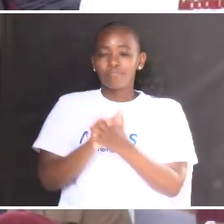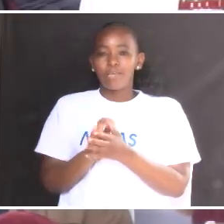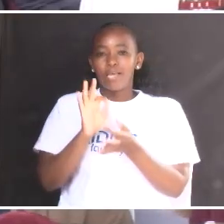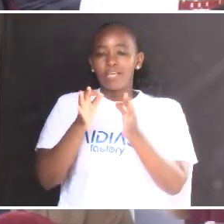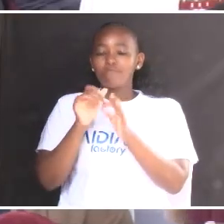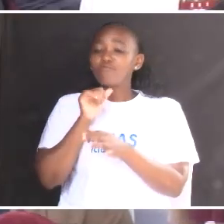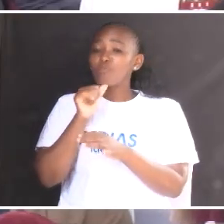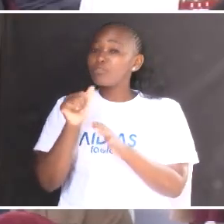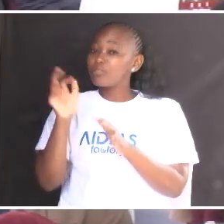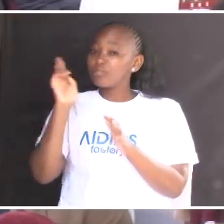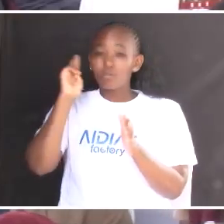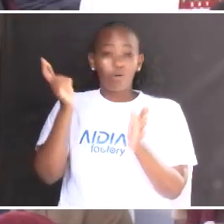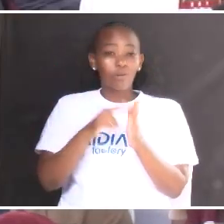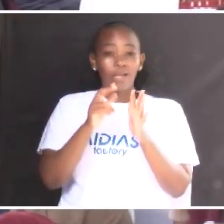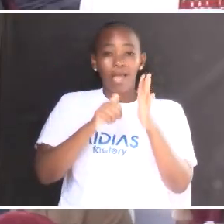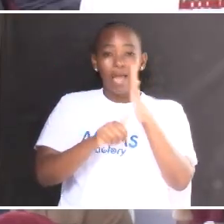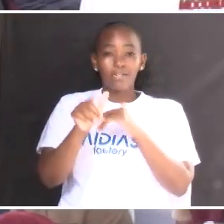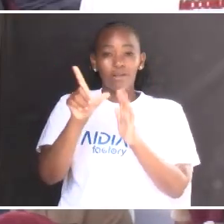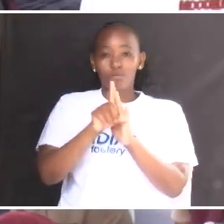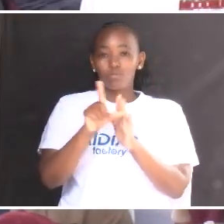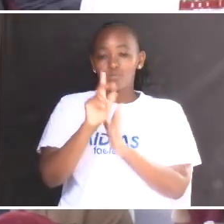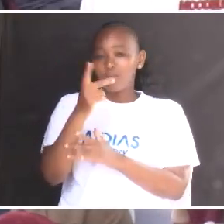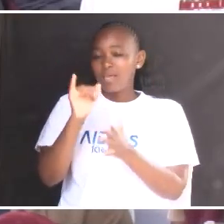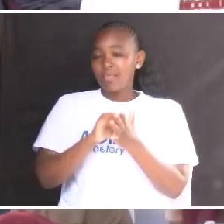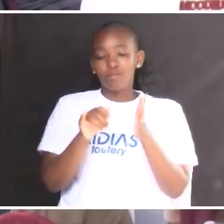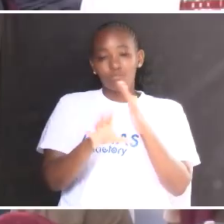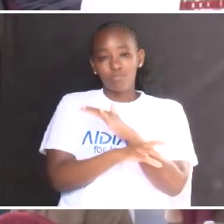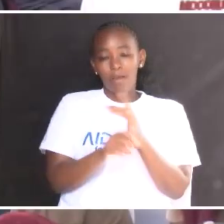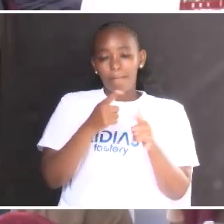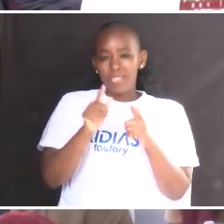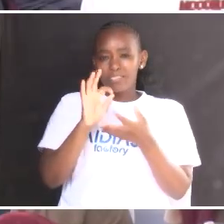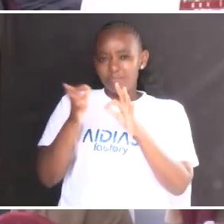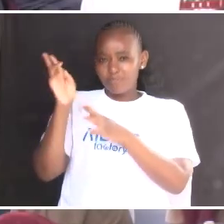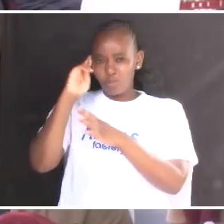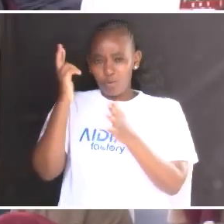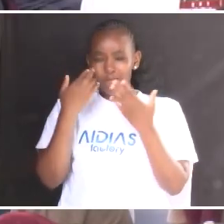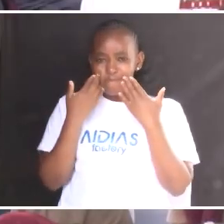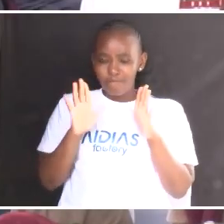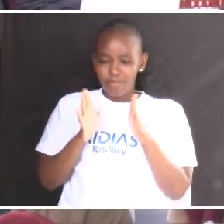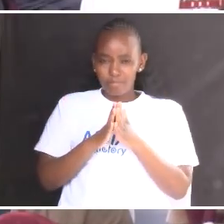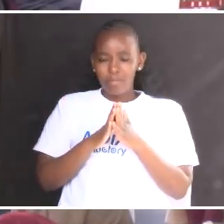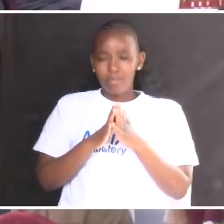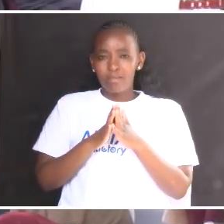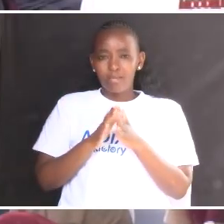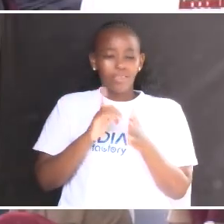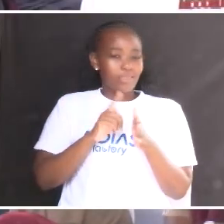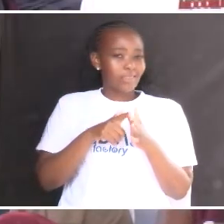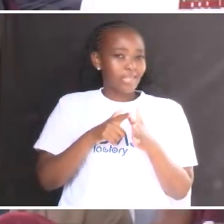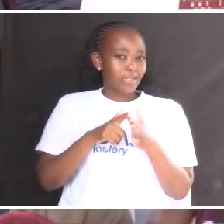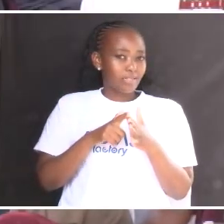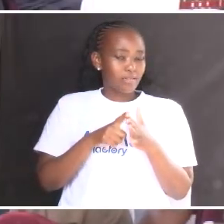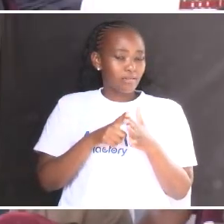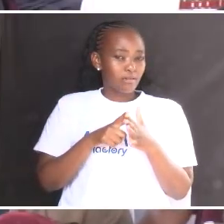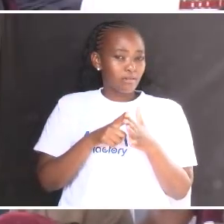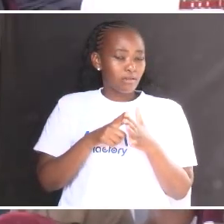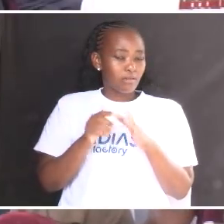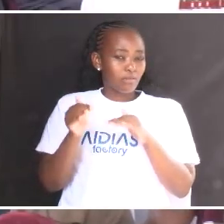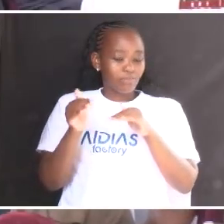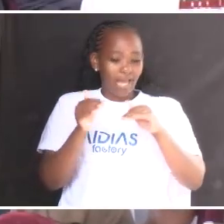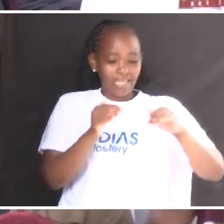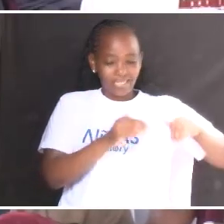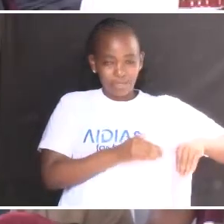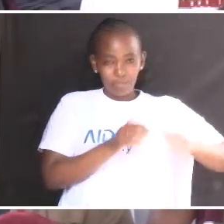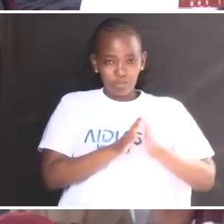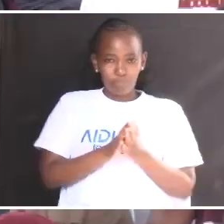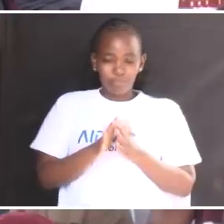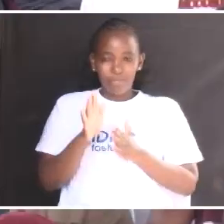under the laws of Kenya, that would be an infringement. But if it is recognized, a school is using it, then it would actually be an exemption.